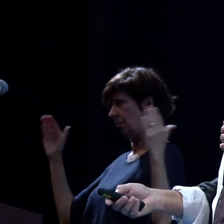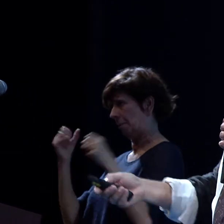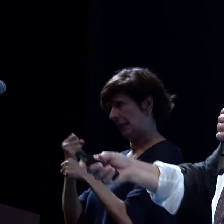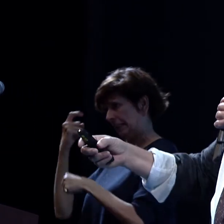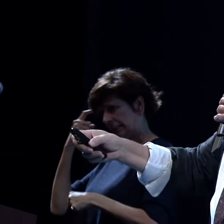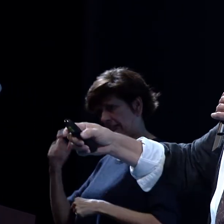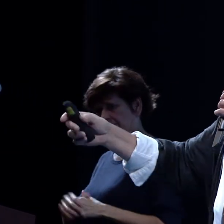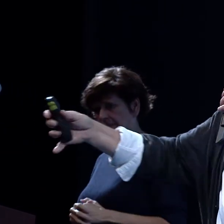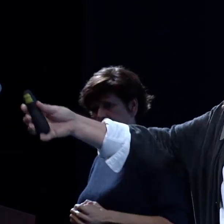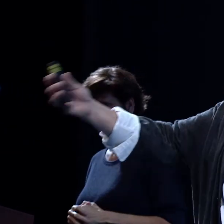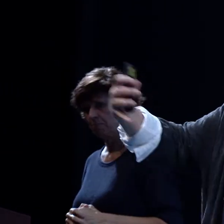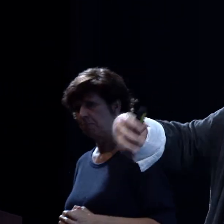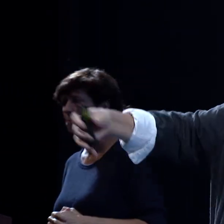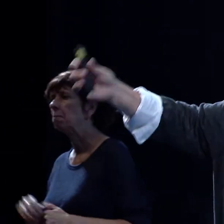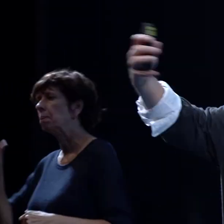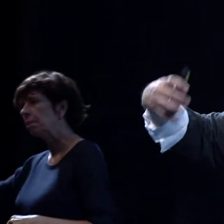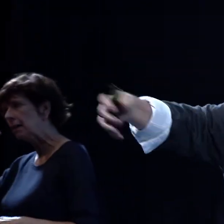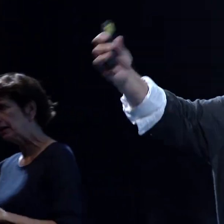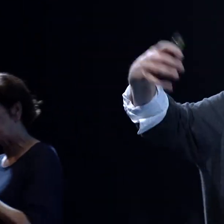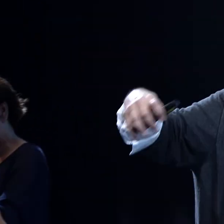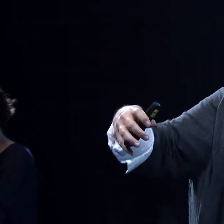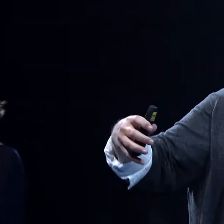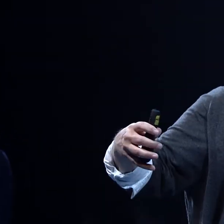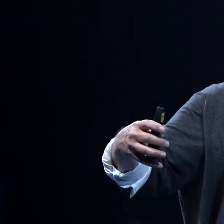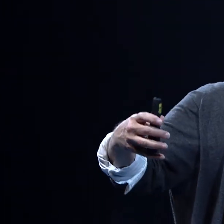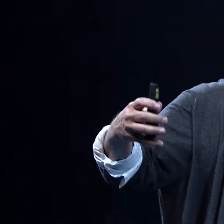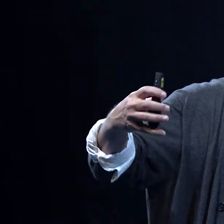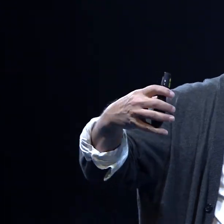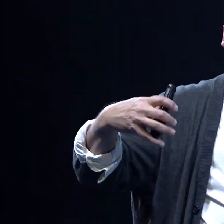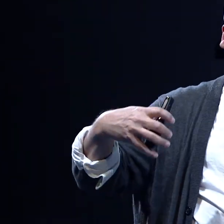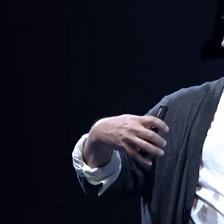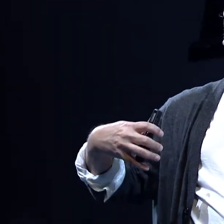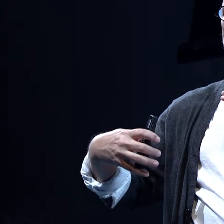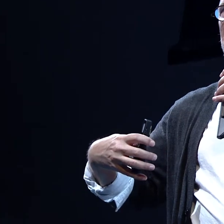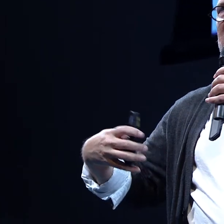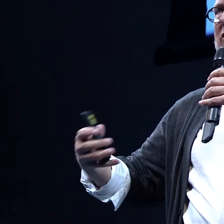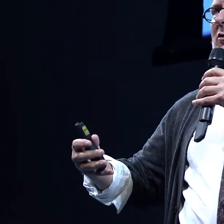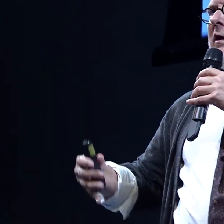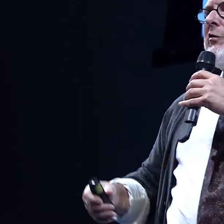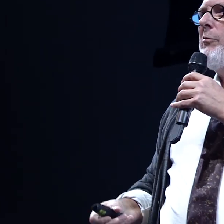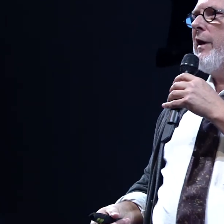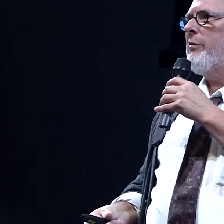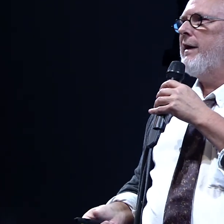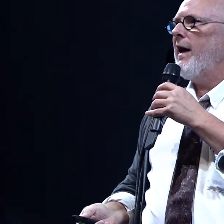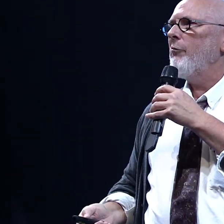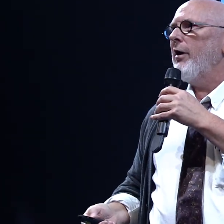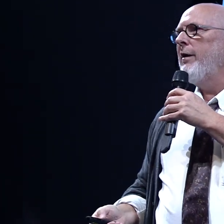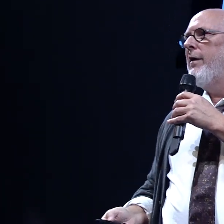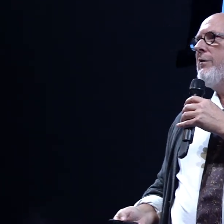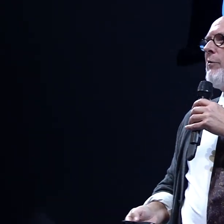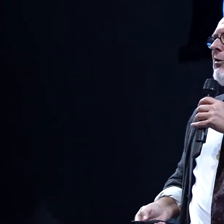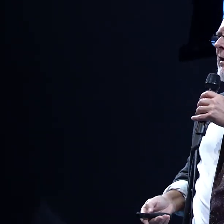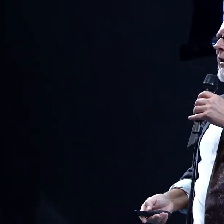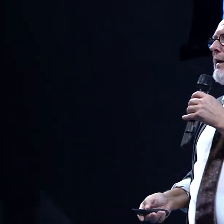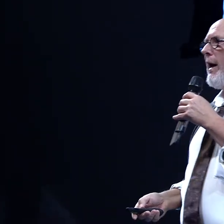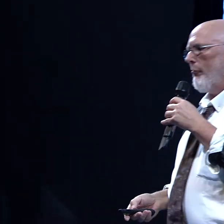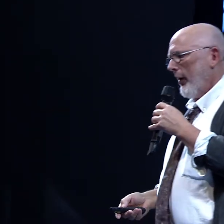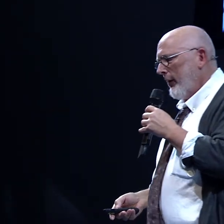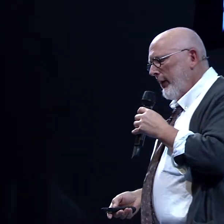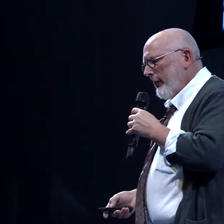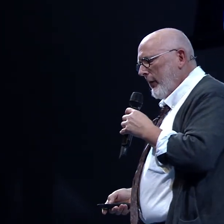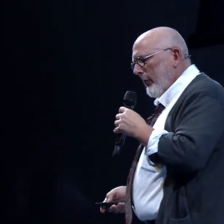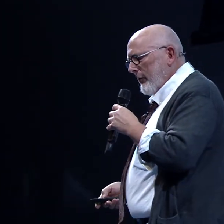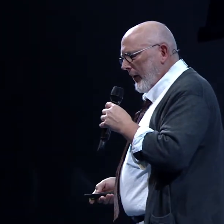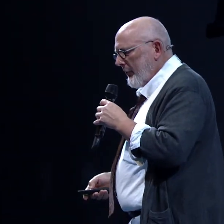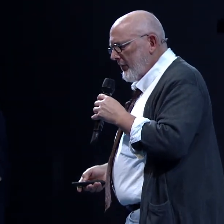Another technique that's been used to re-engage between 3D and 2D is the multiplane camera. So the multiplane